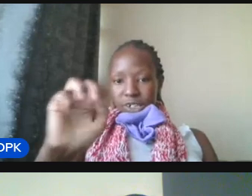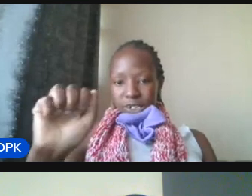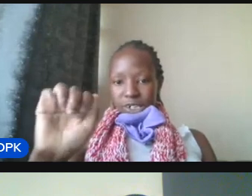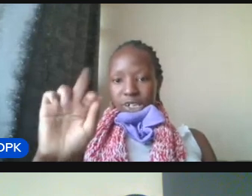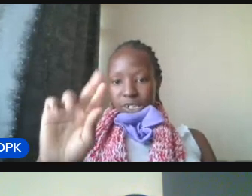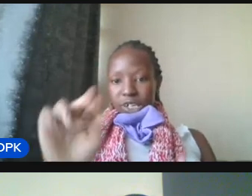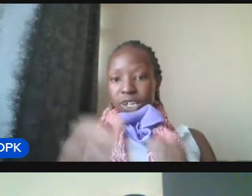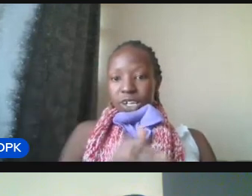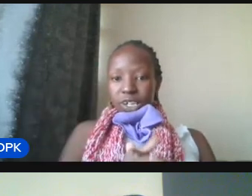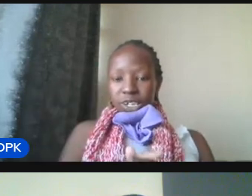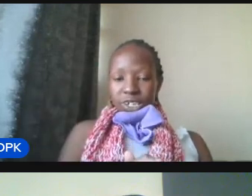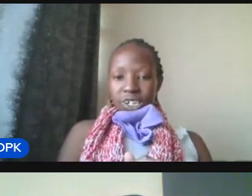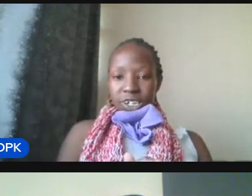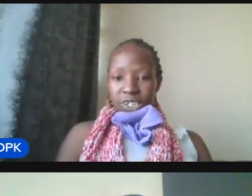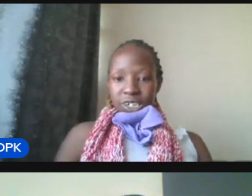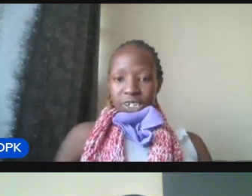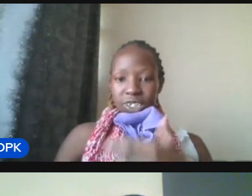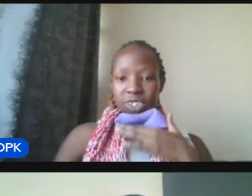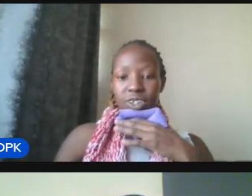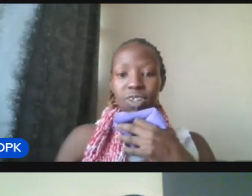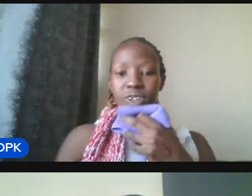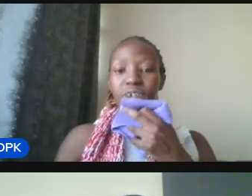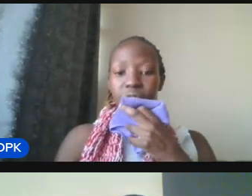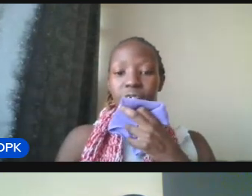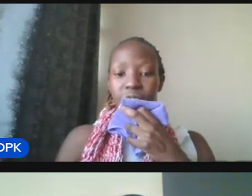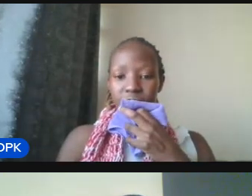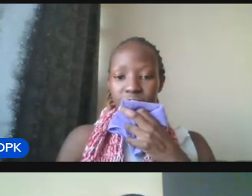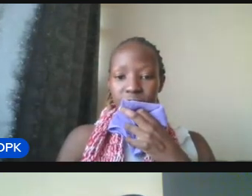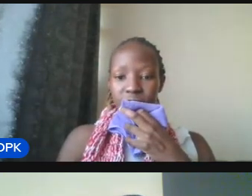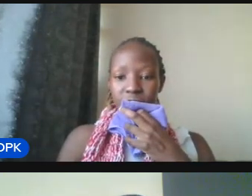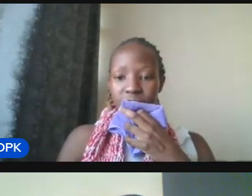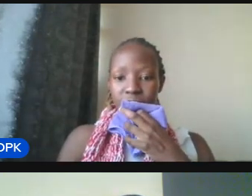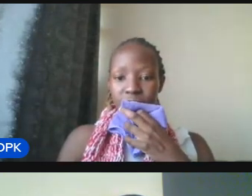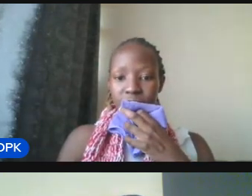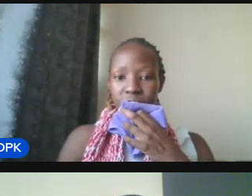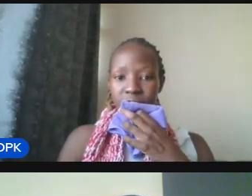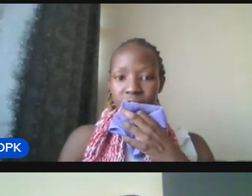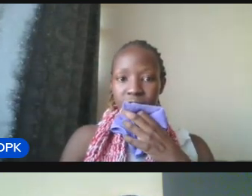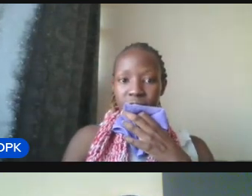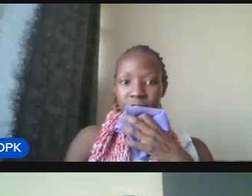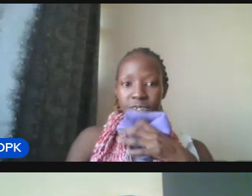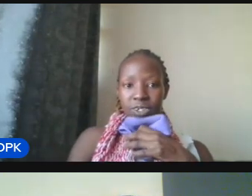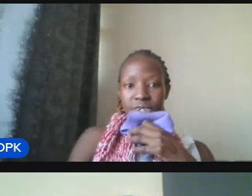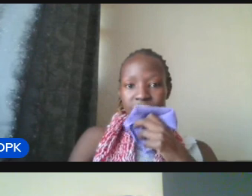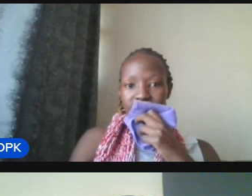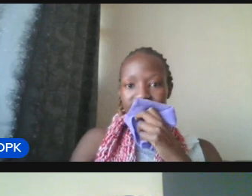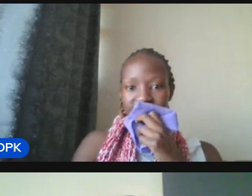Welcome, Joyce, Mary Kingo, and the great conversation.